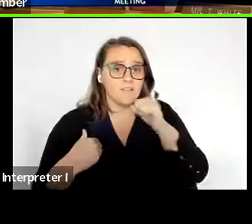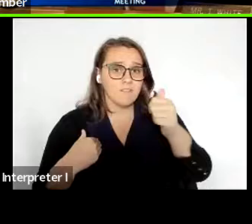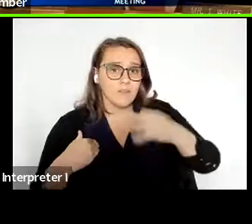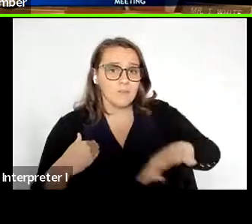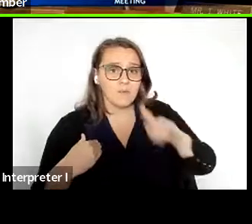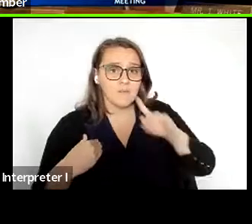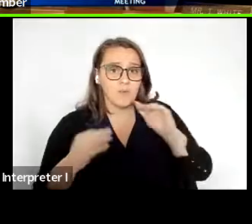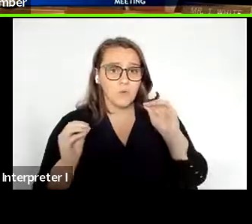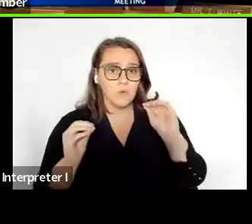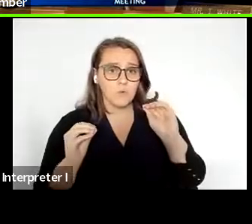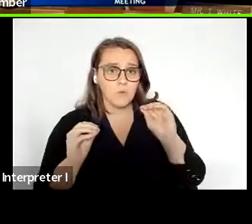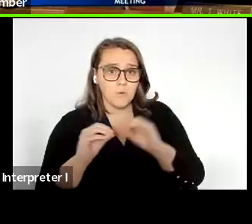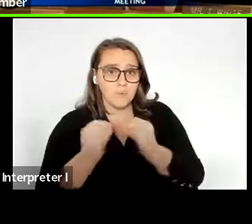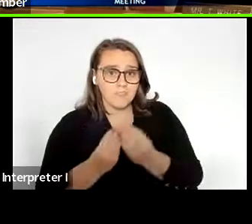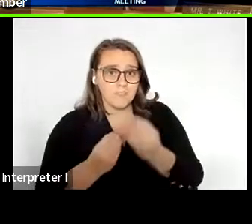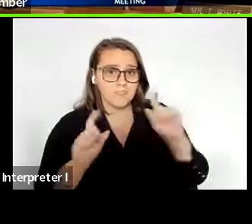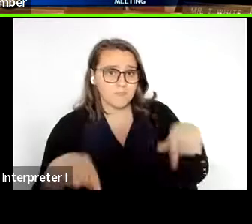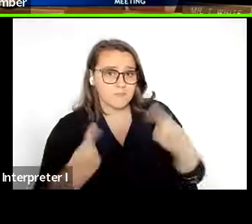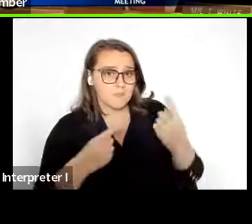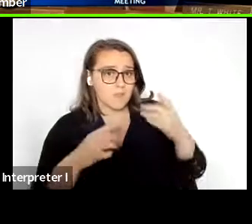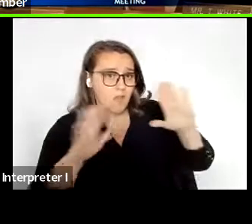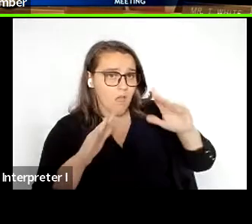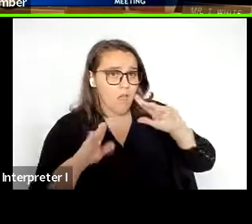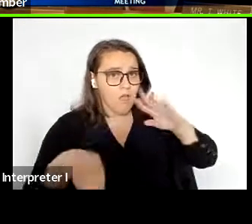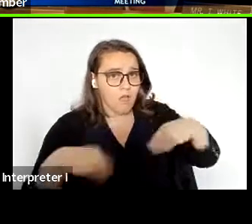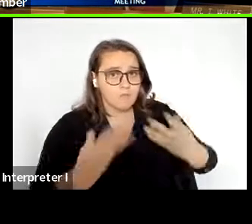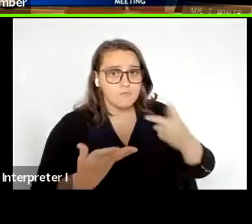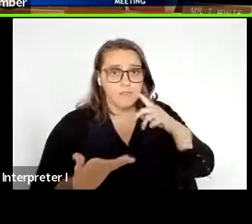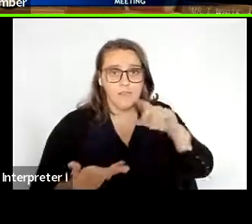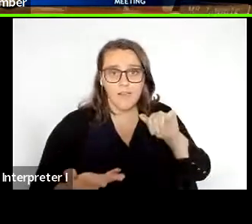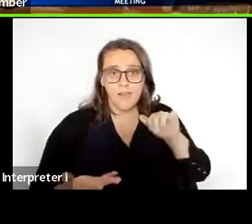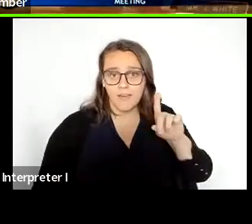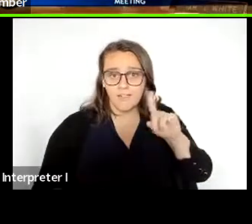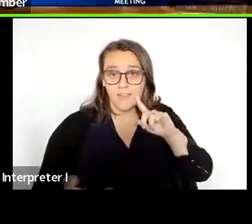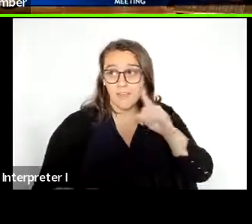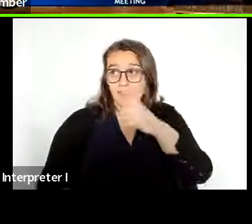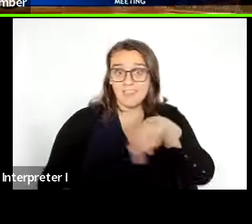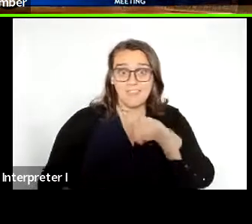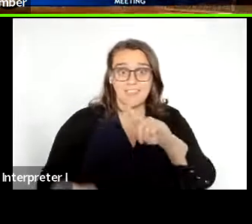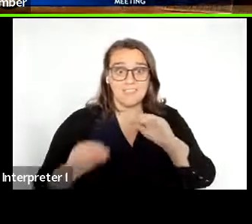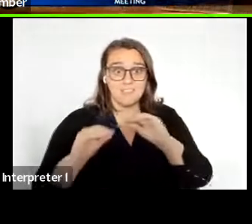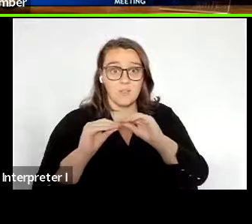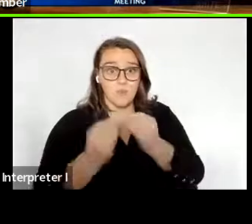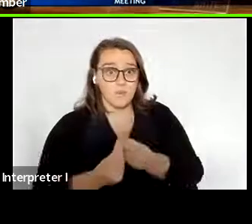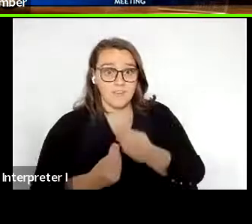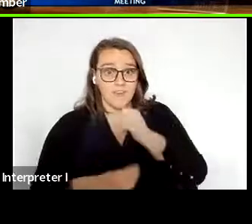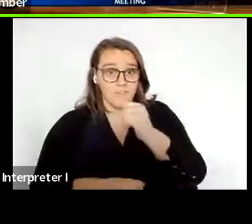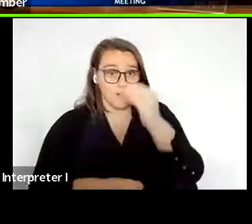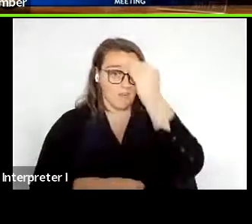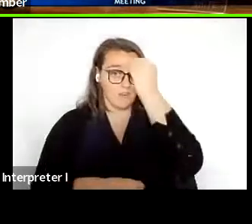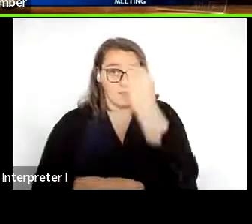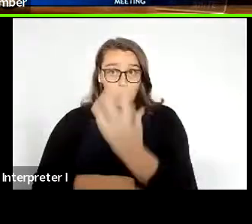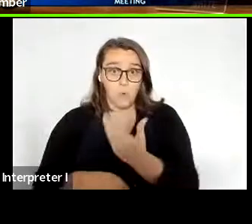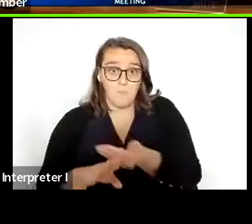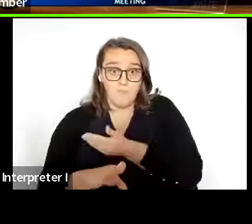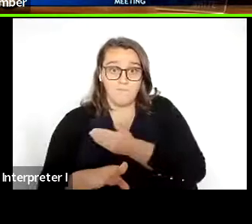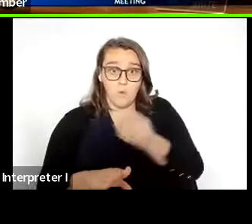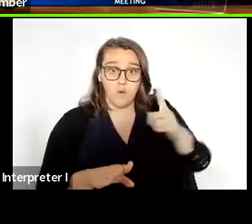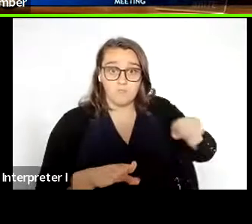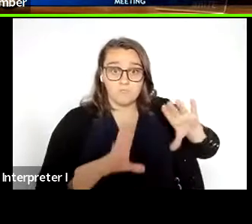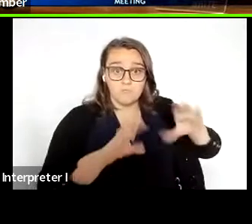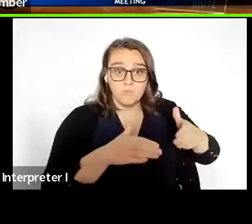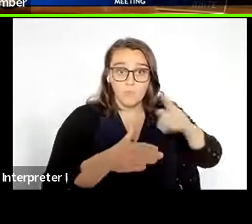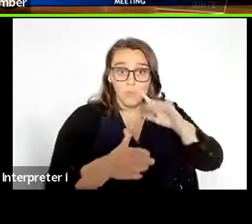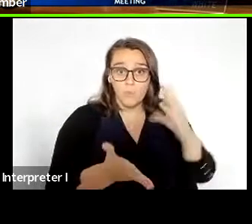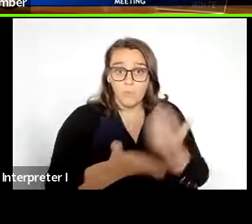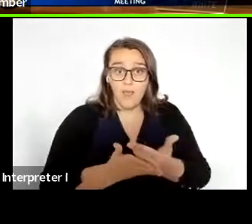been greeting these individuals and families to provide needed aid. And these organizations are not given information ahead of time as to when